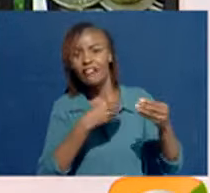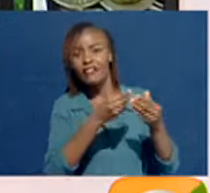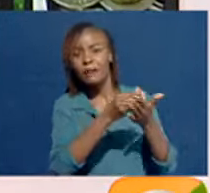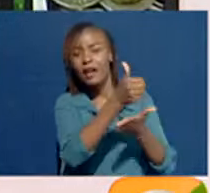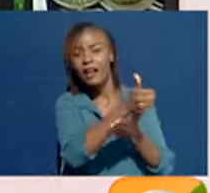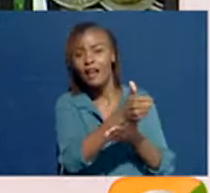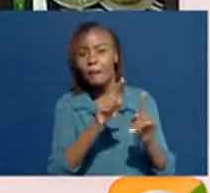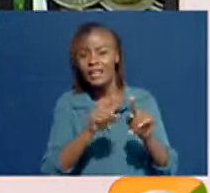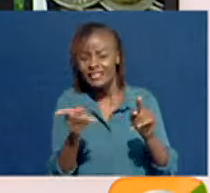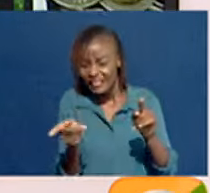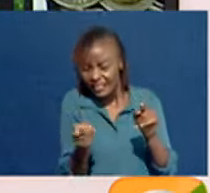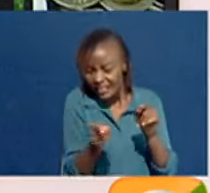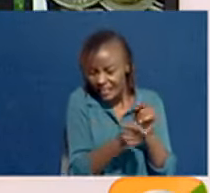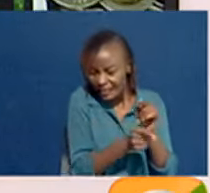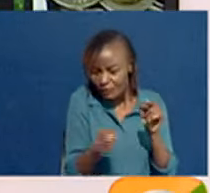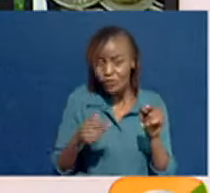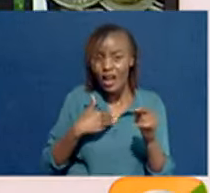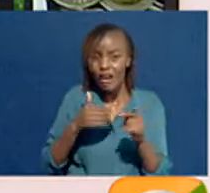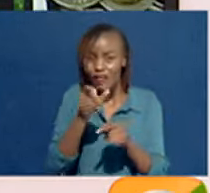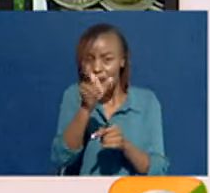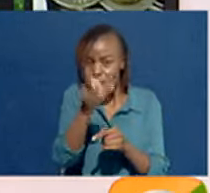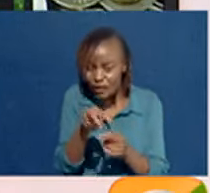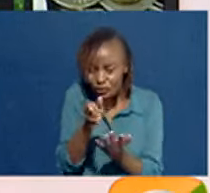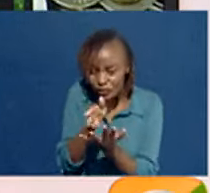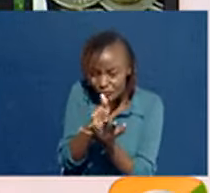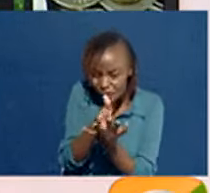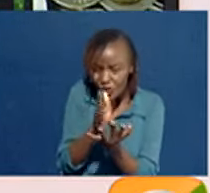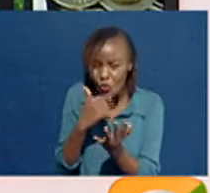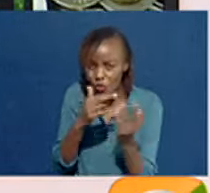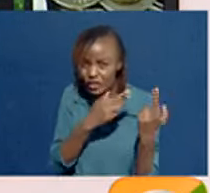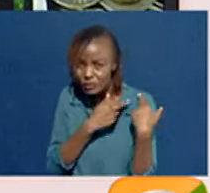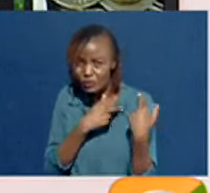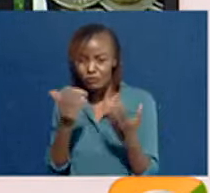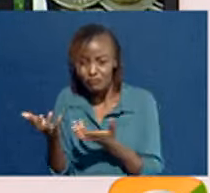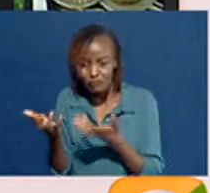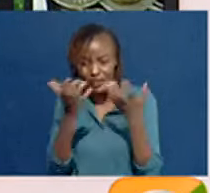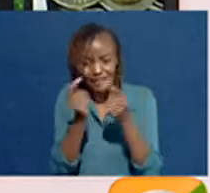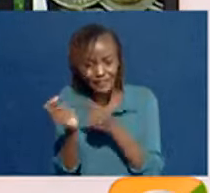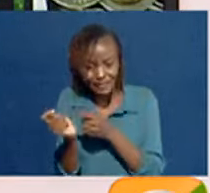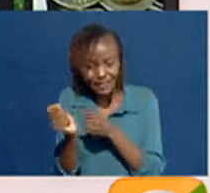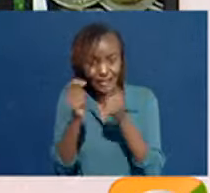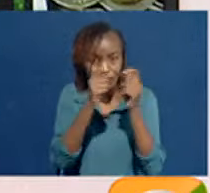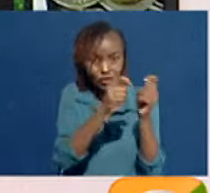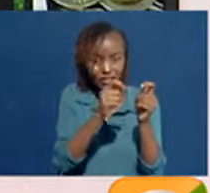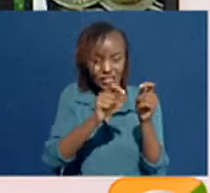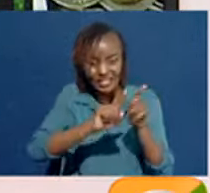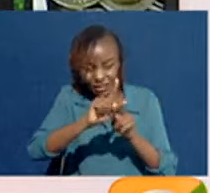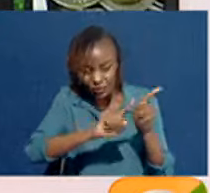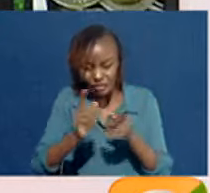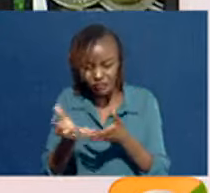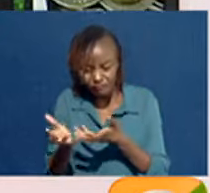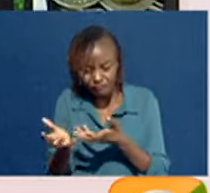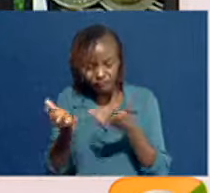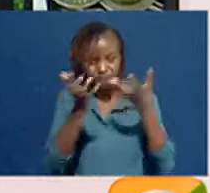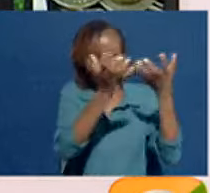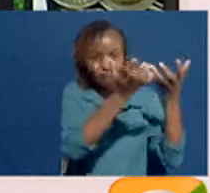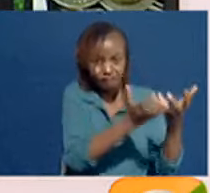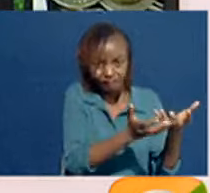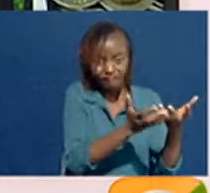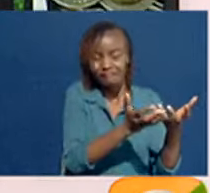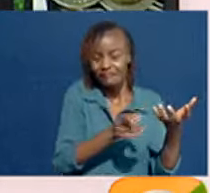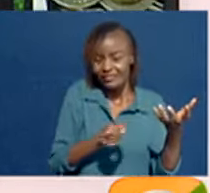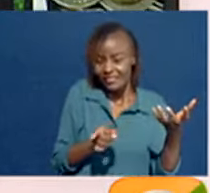one who owns it. They incur their transportation and storage costs, and then they get that commodity to the buyer who's at the other